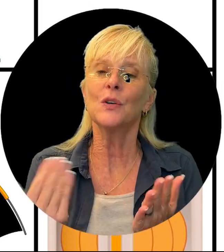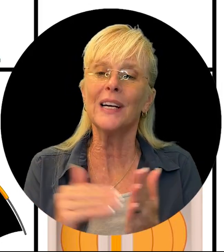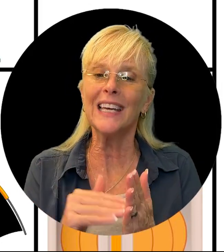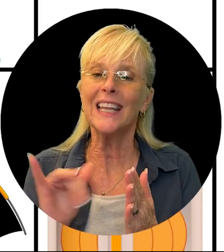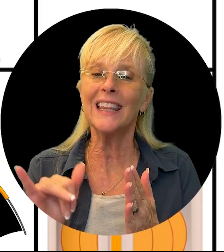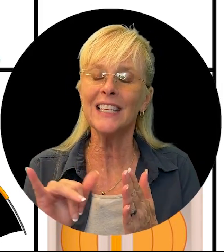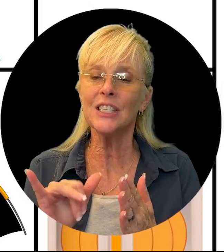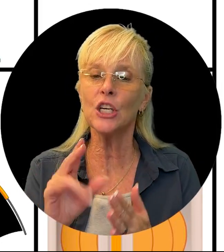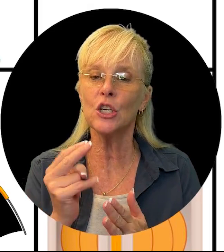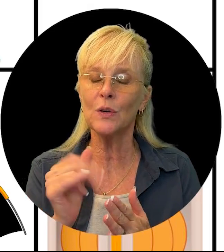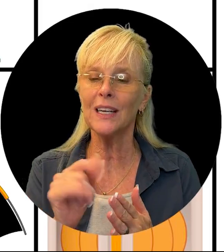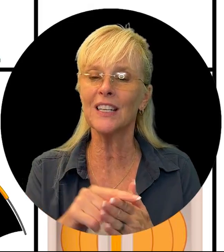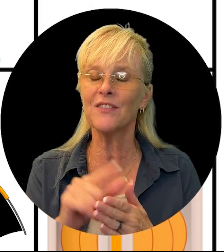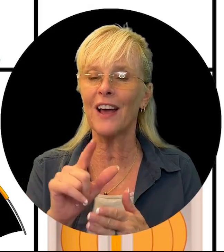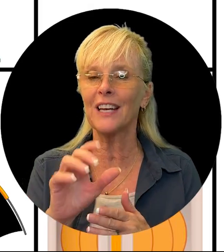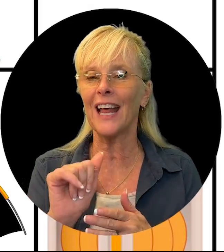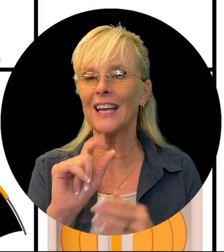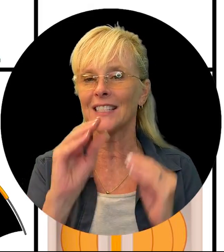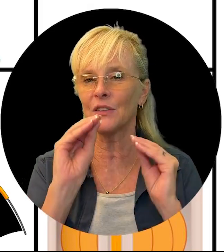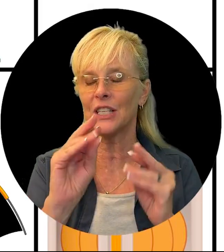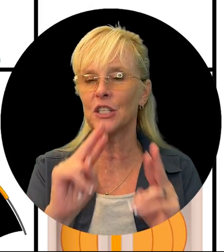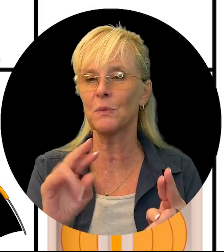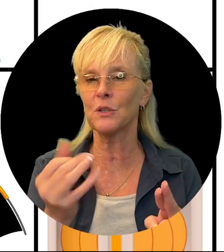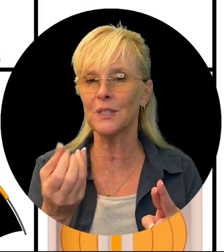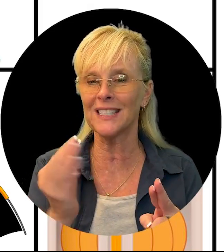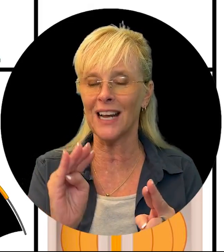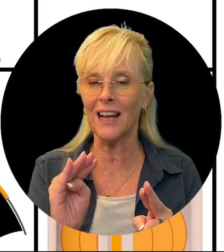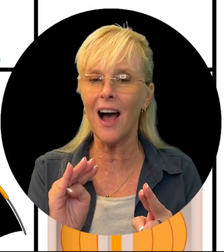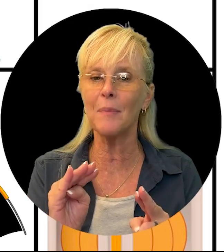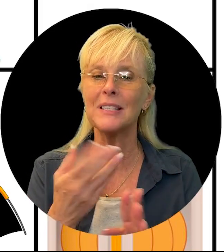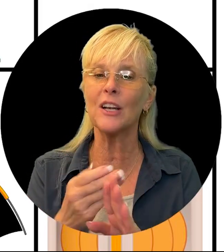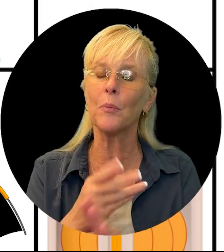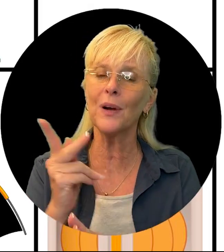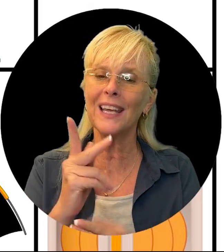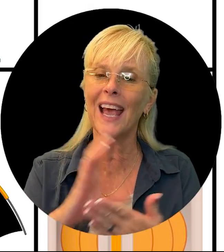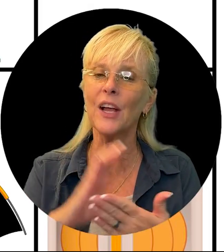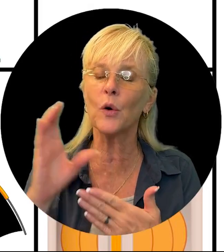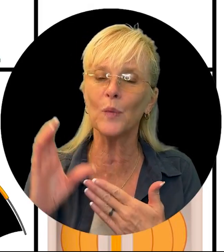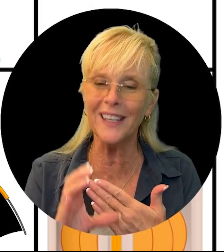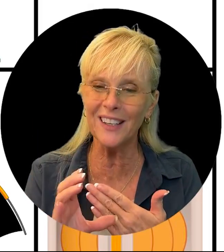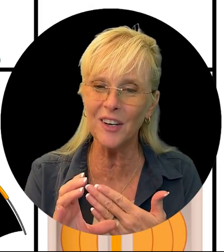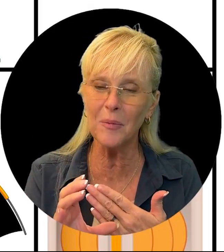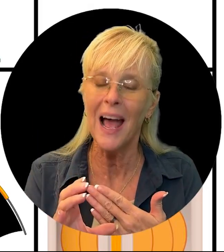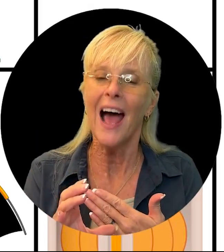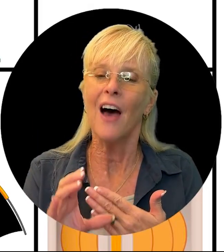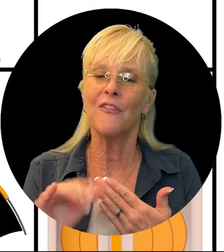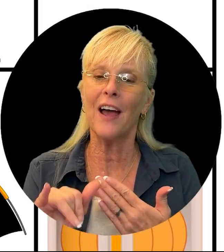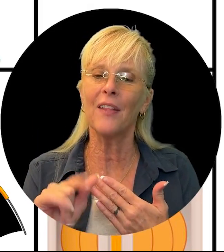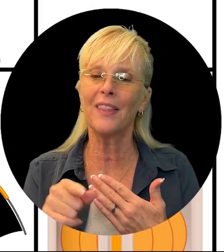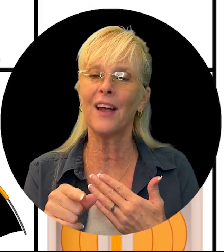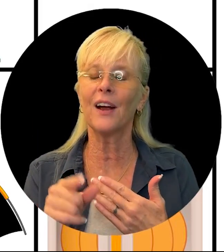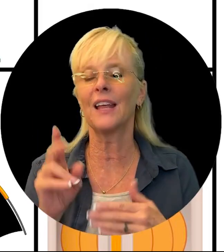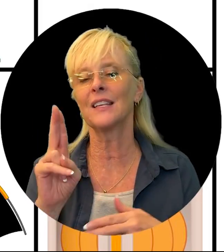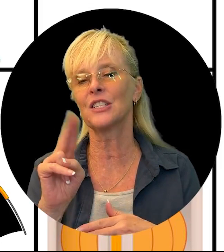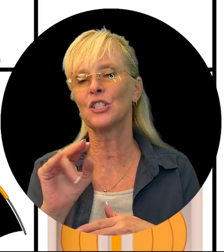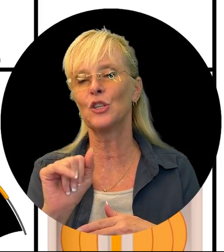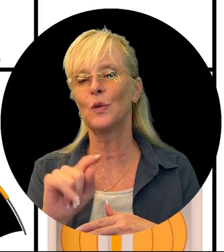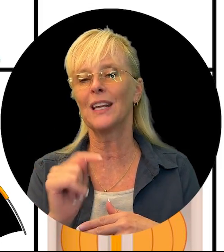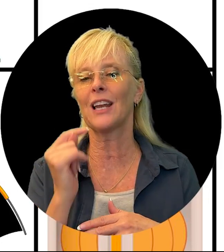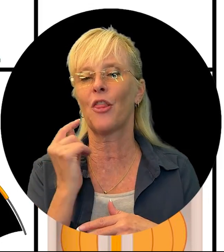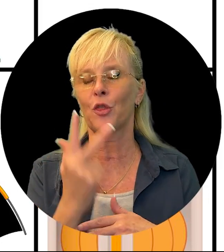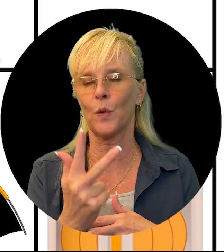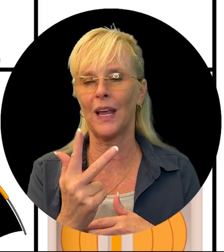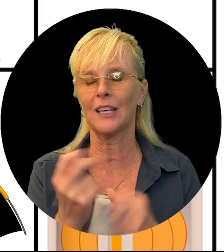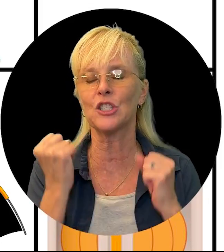So again, this unit is found at ASLTeachingResources.com. It's in our pre-K curriculum found there, and this is